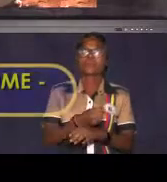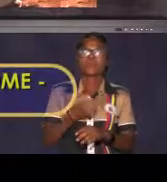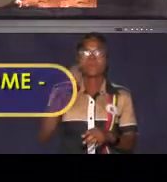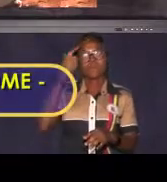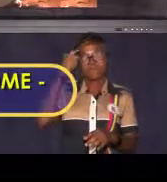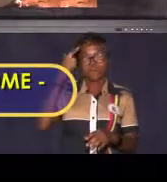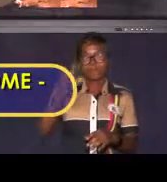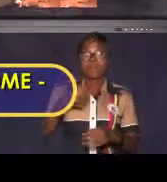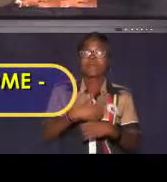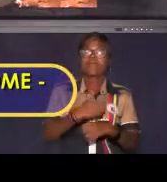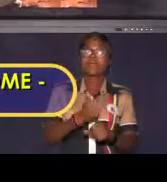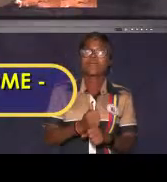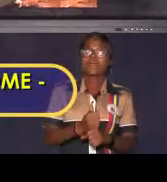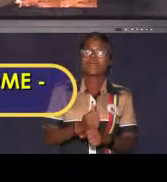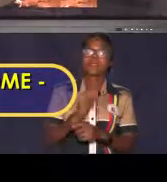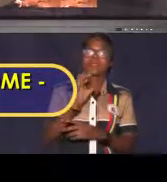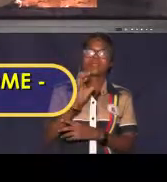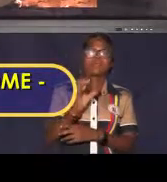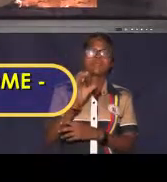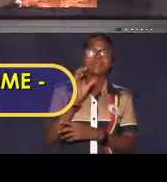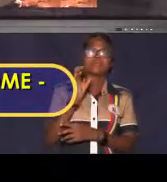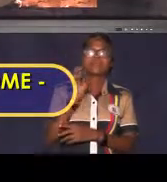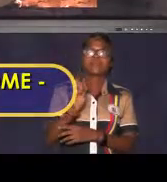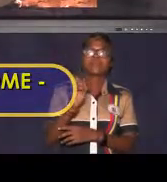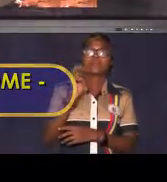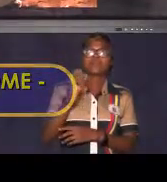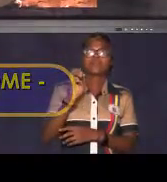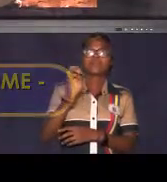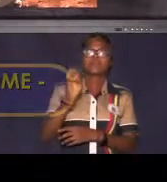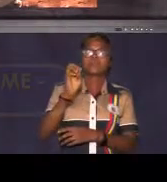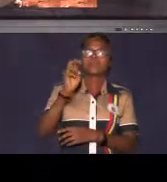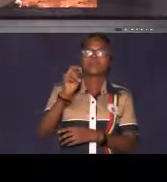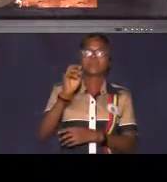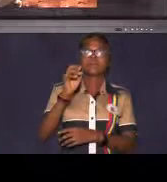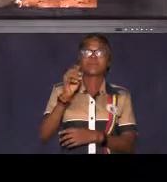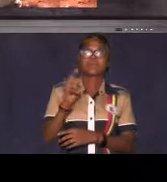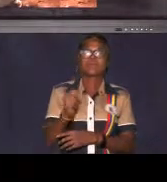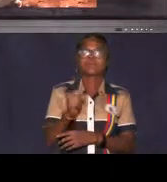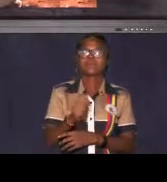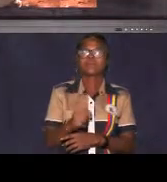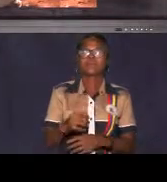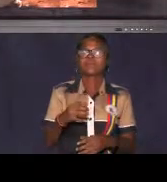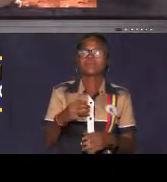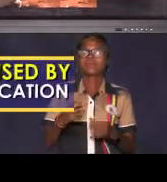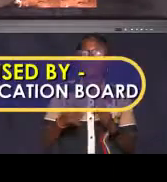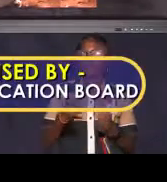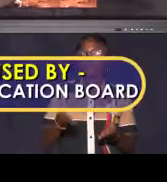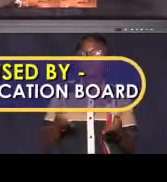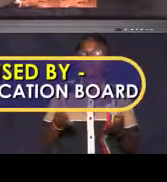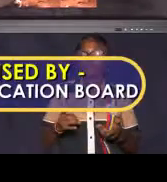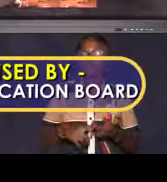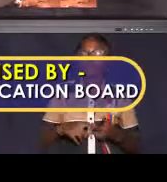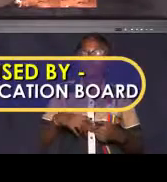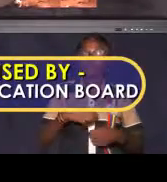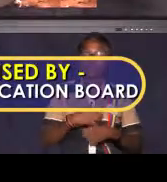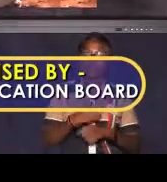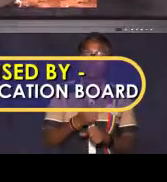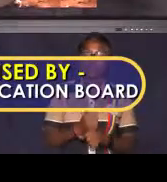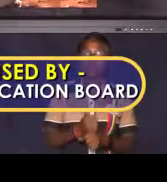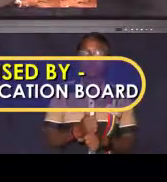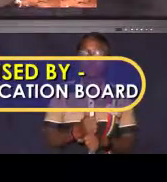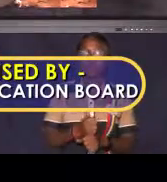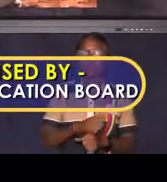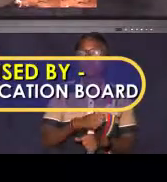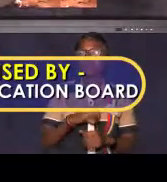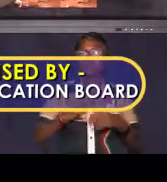making cement. You know, the cement, you know, when you want to build any house, especially with brick, you will